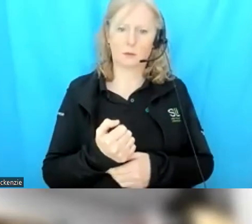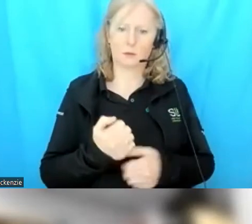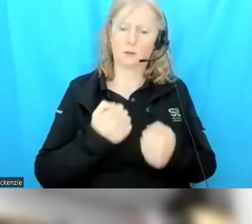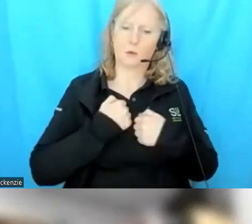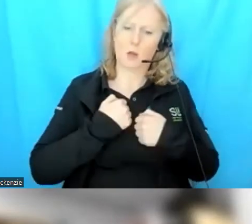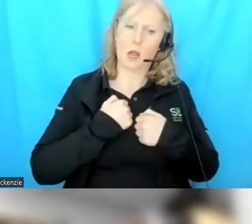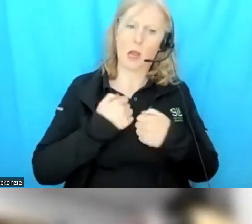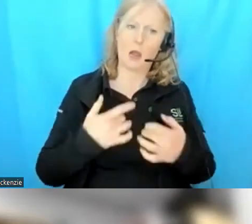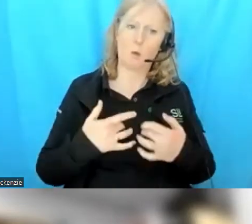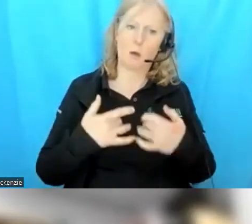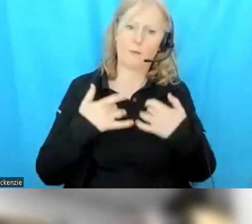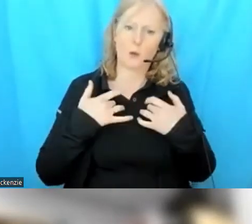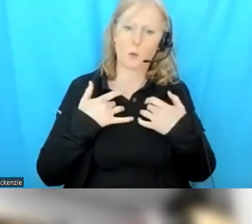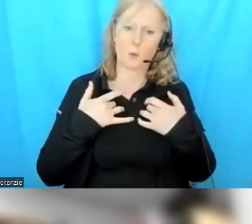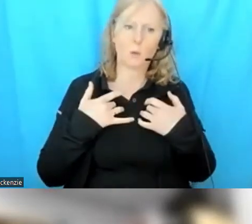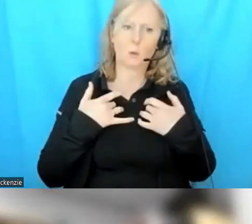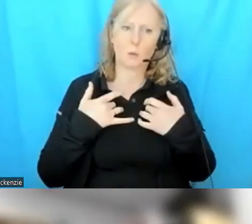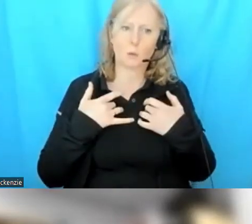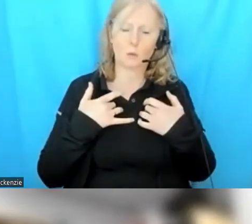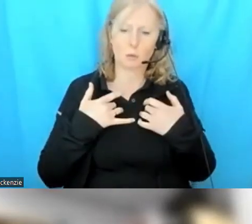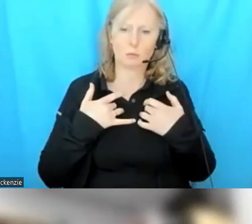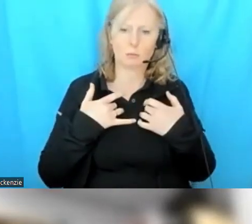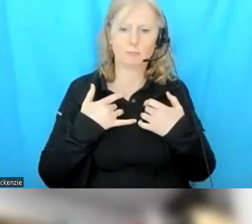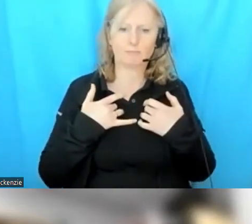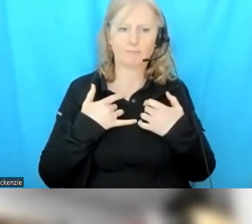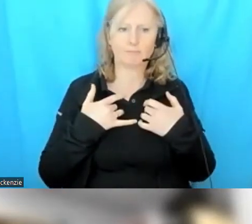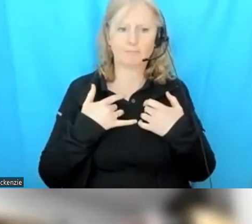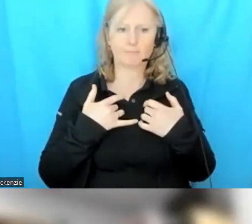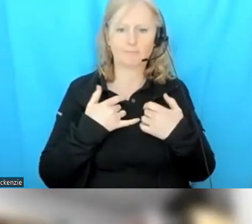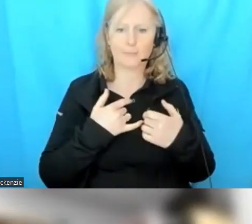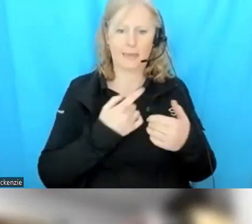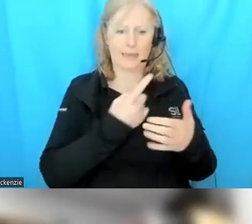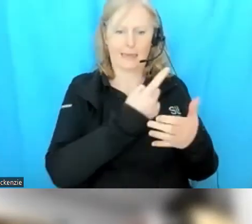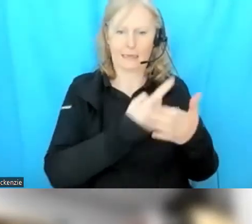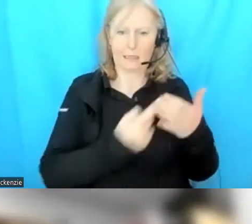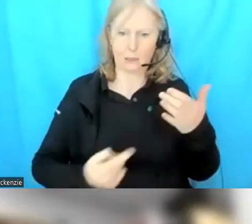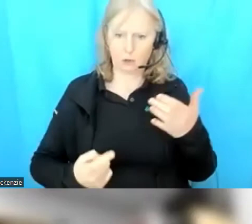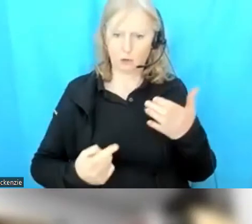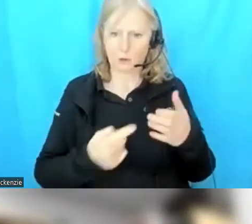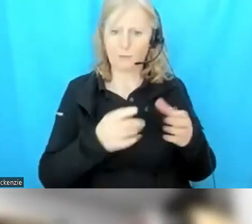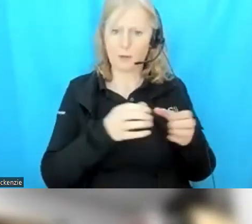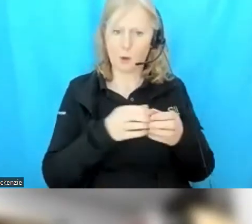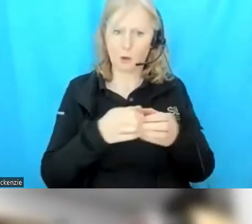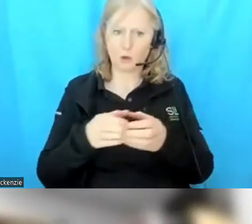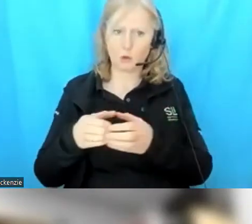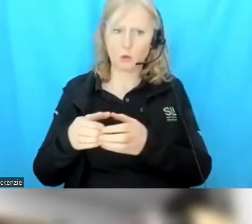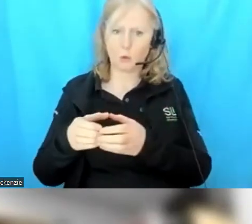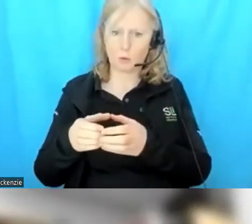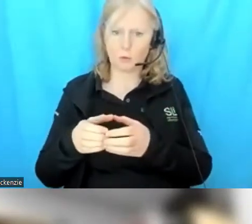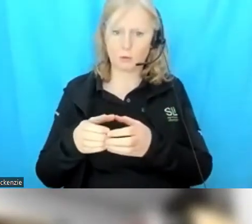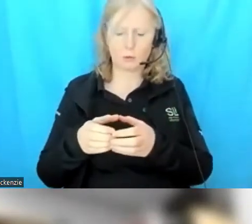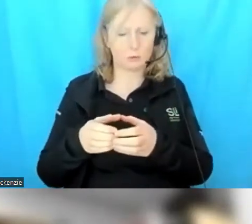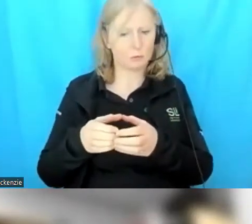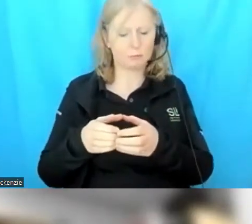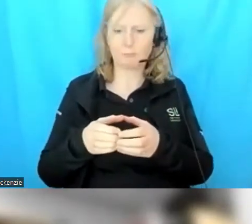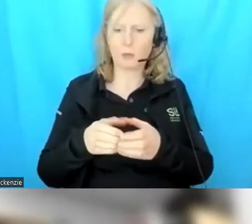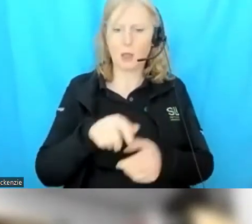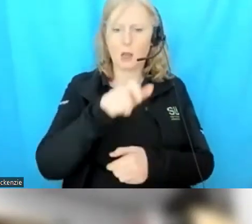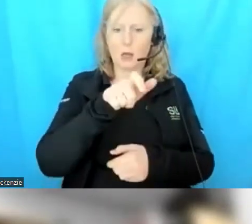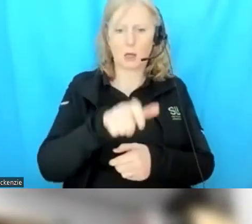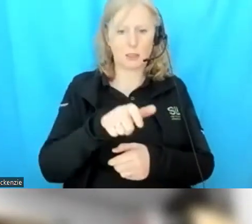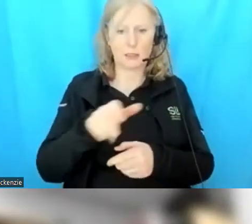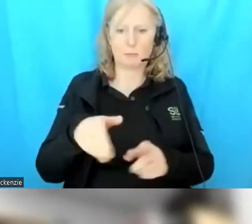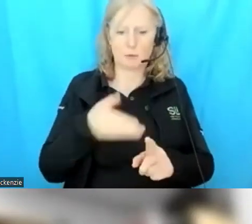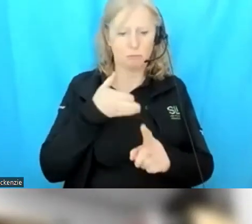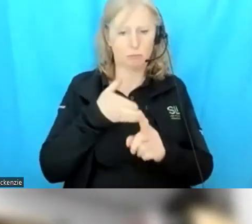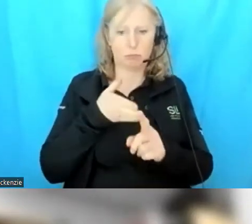is that absolutely everything within every one of the modules places the customer at the heart of everything